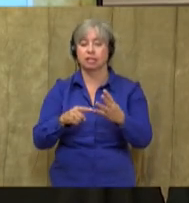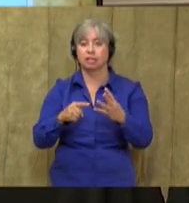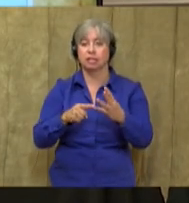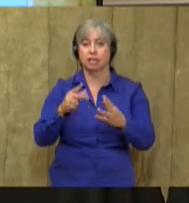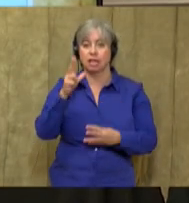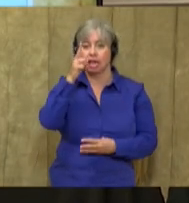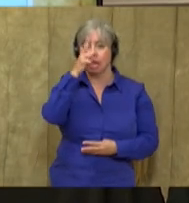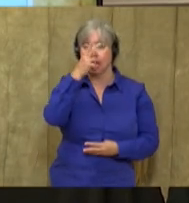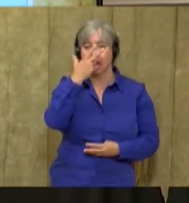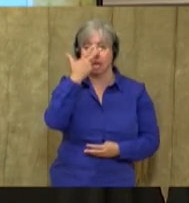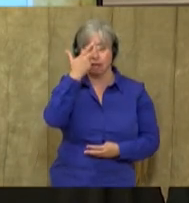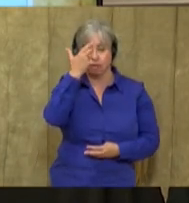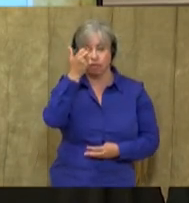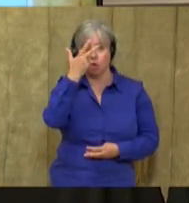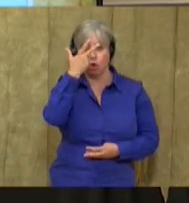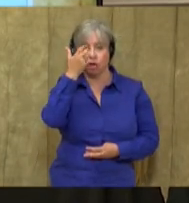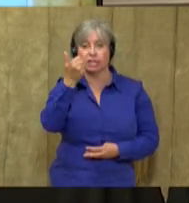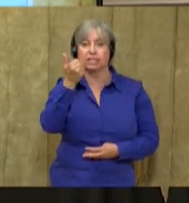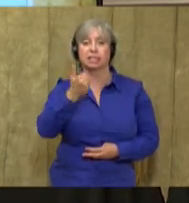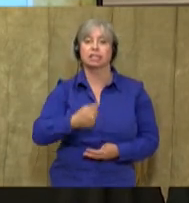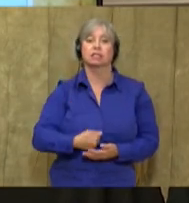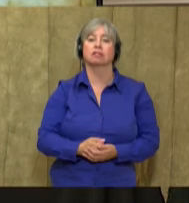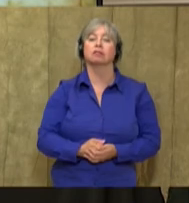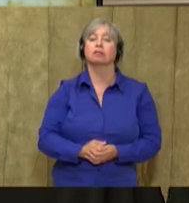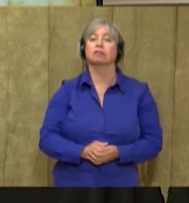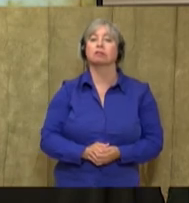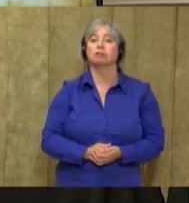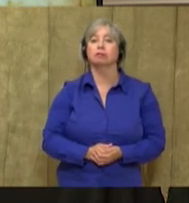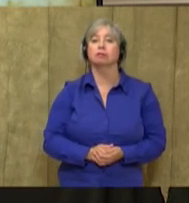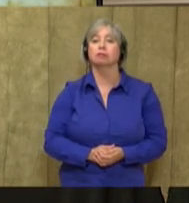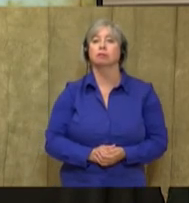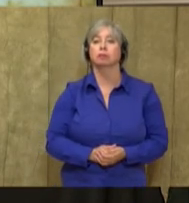Renaissance is going to happen. It's going to be in Italy.